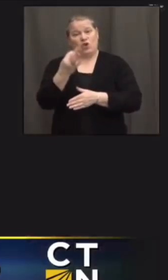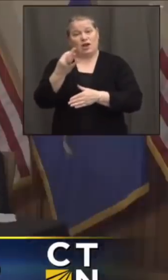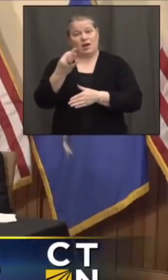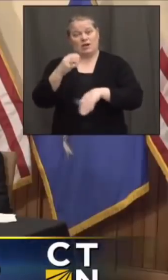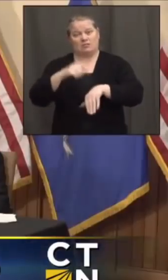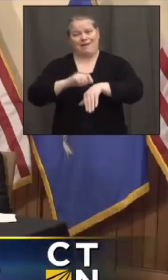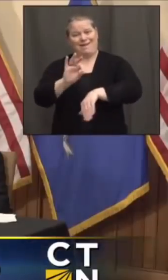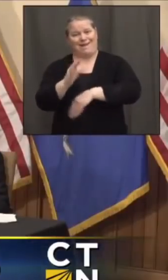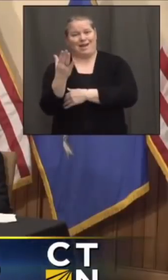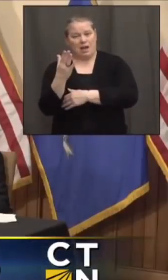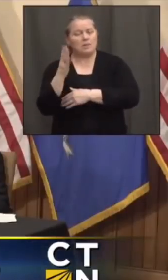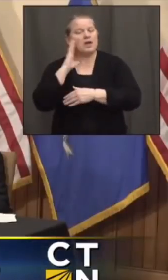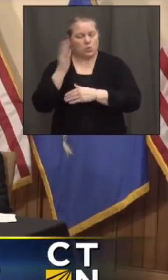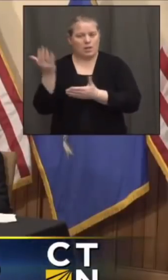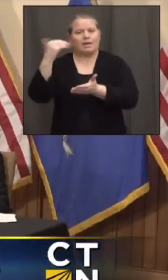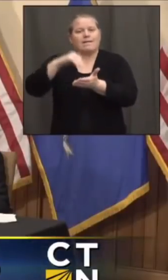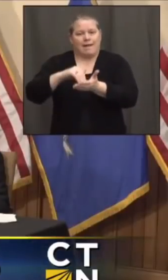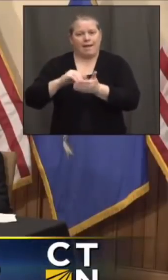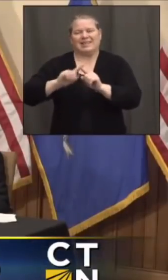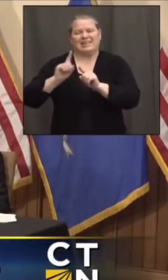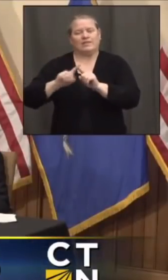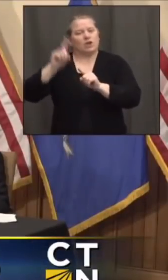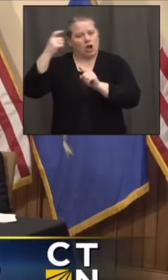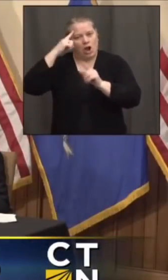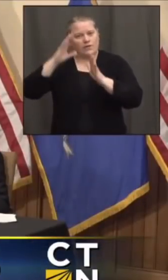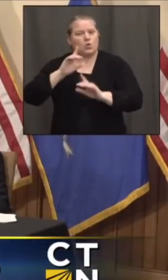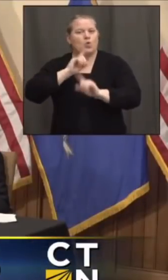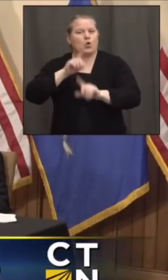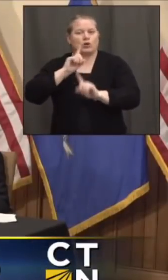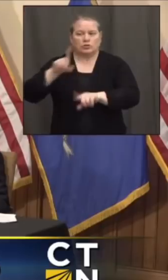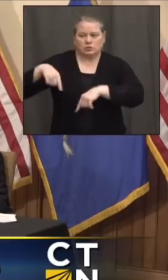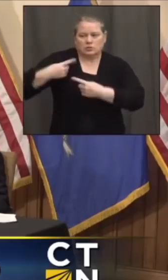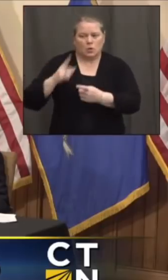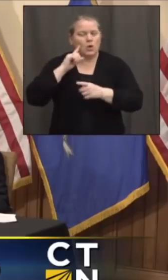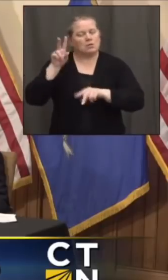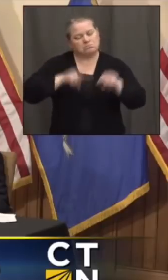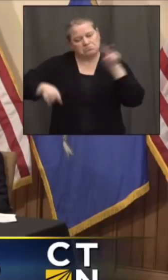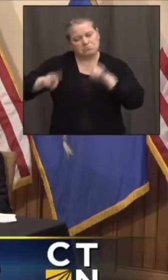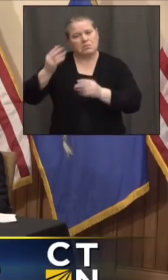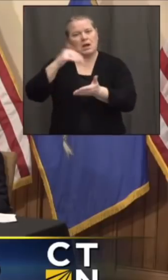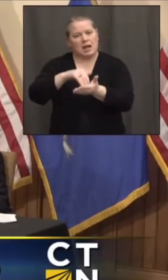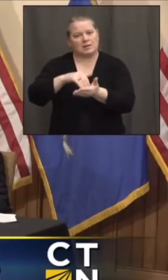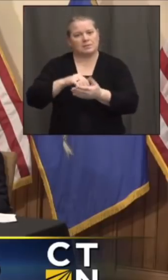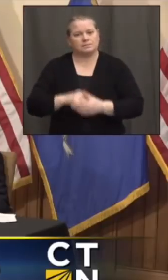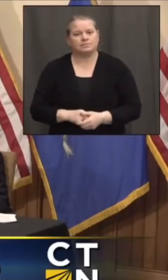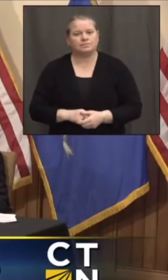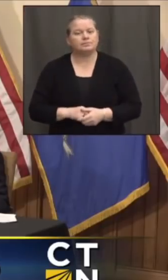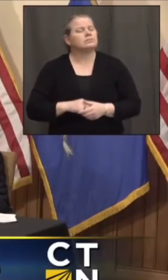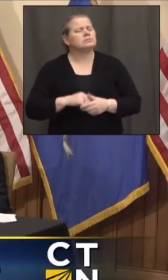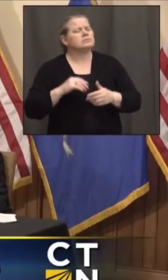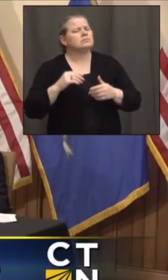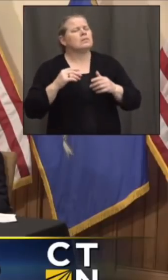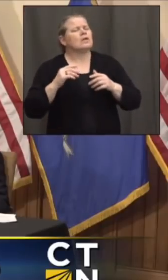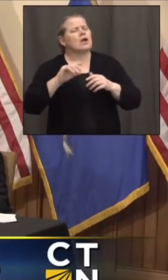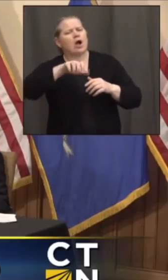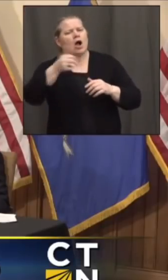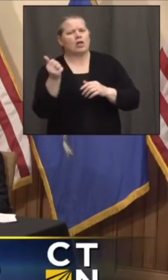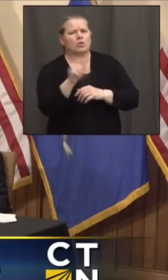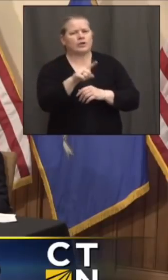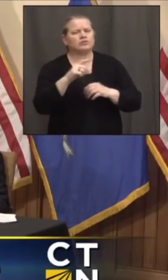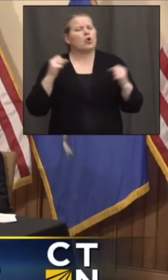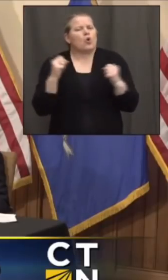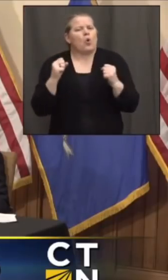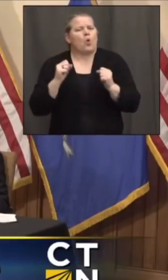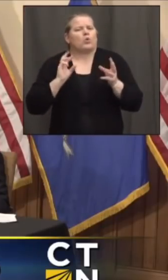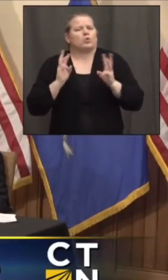And I'm sorry, just one very quick question too. You've instituted the cold weather emergency protocol. Can you just sort of talk about what that